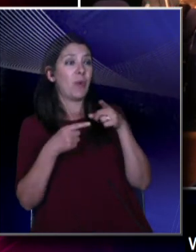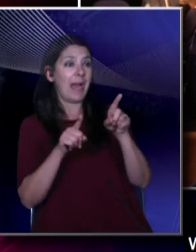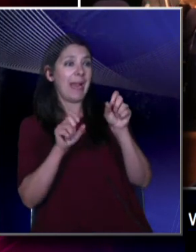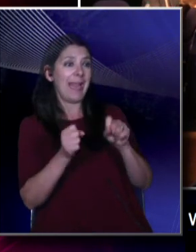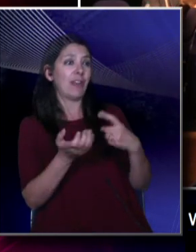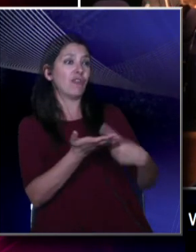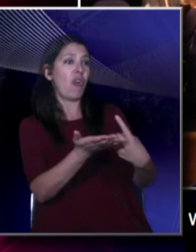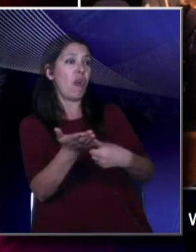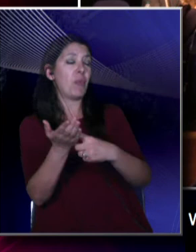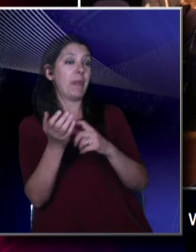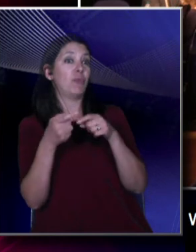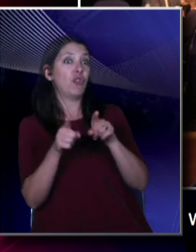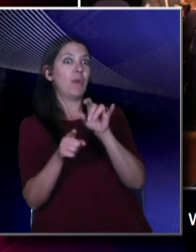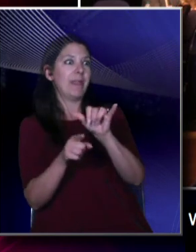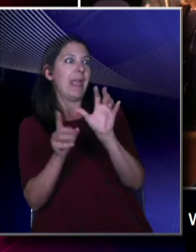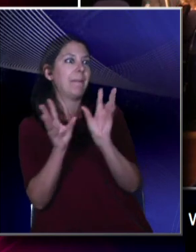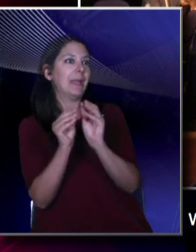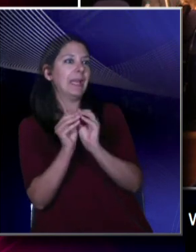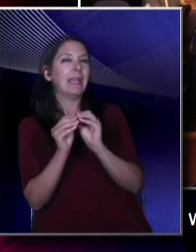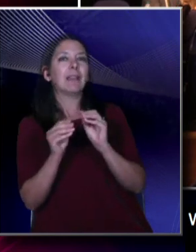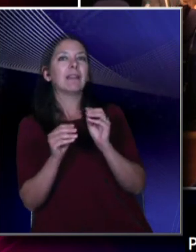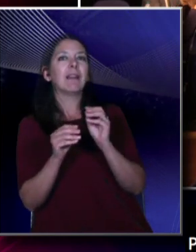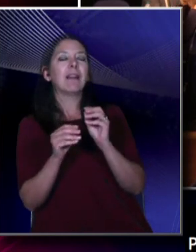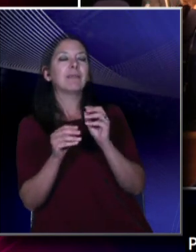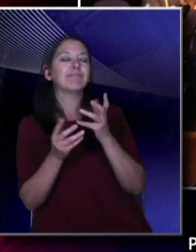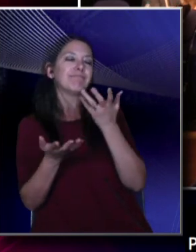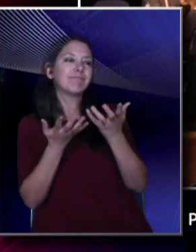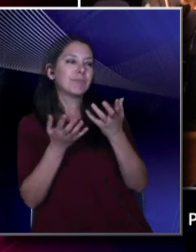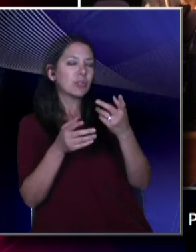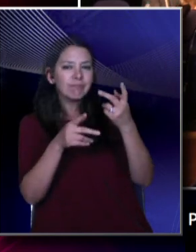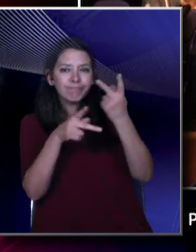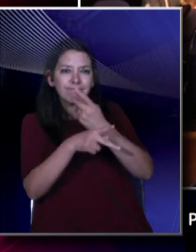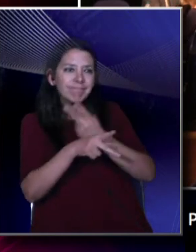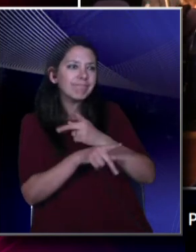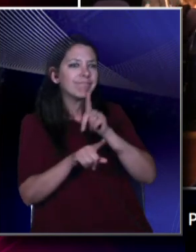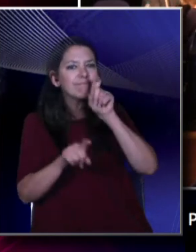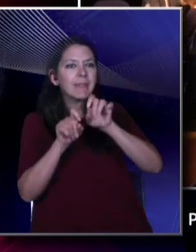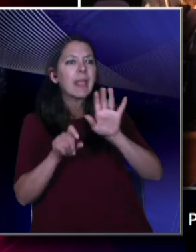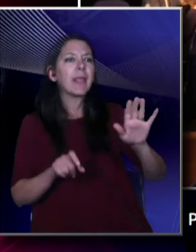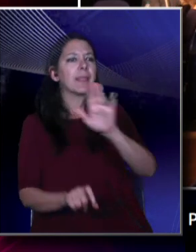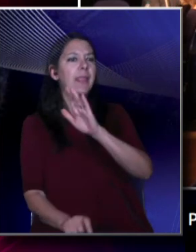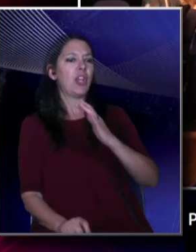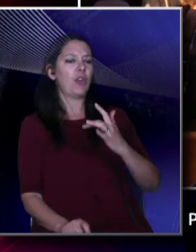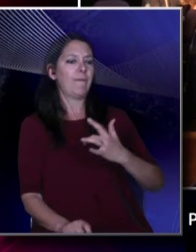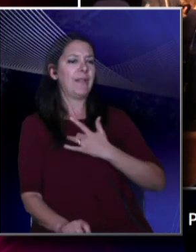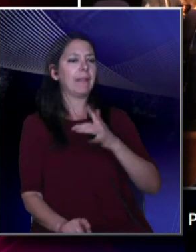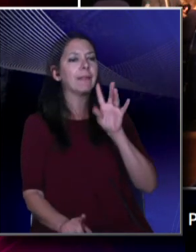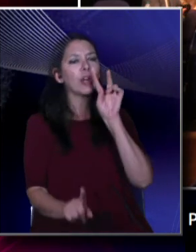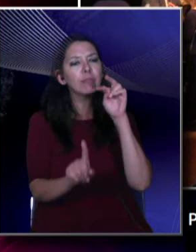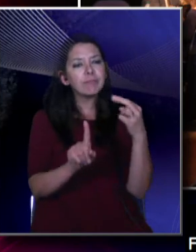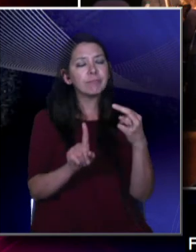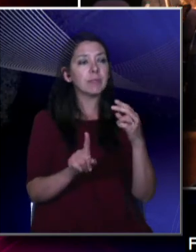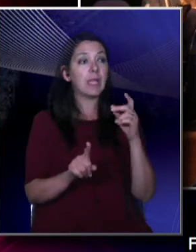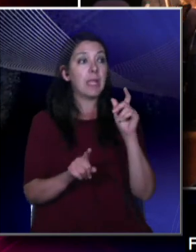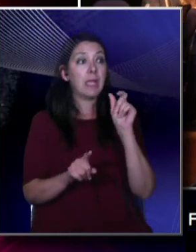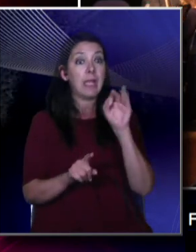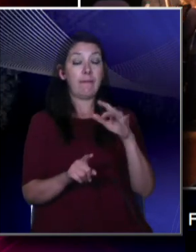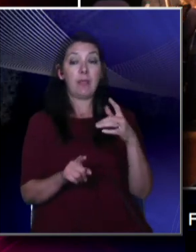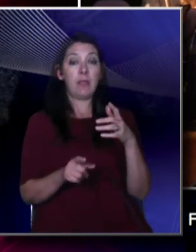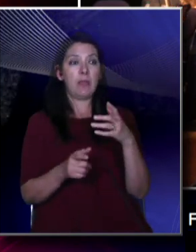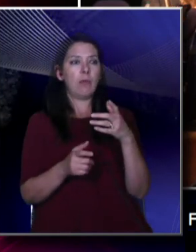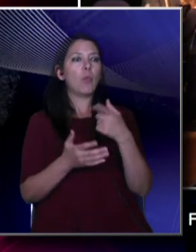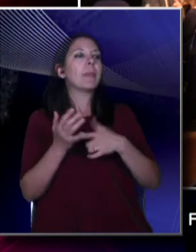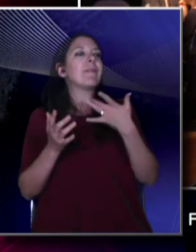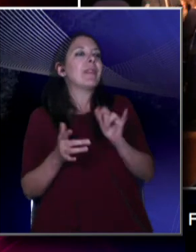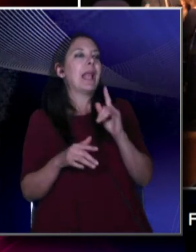that board meeting or previous to the board meeting to figure out what they are feeling if we're discussing possible closure of the dorms.